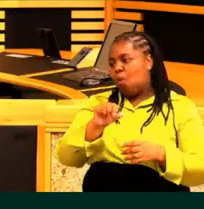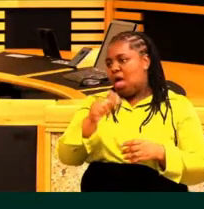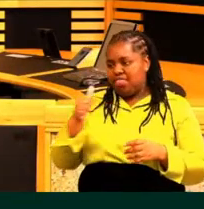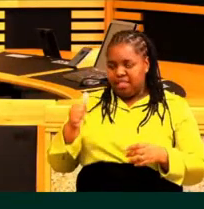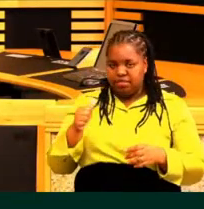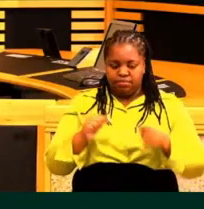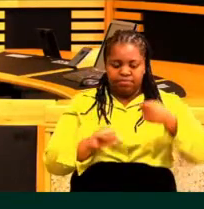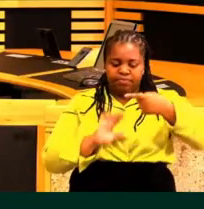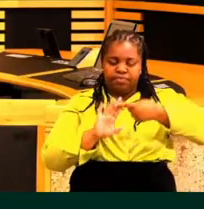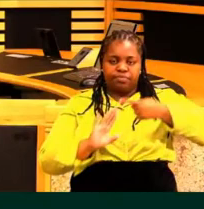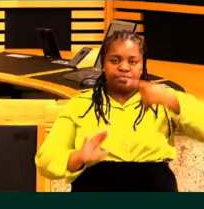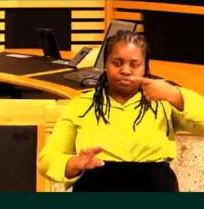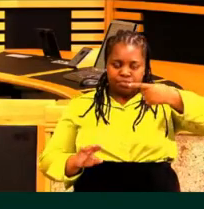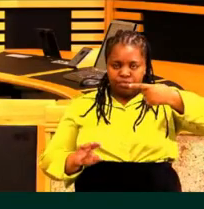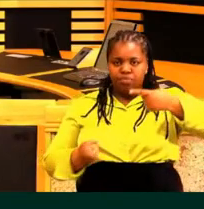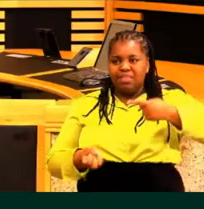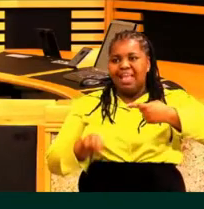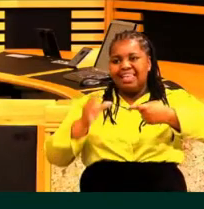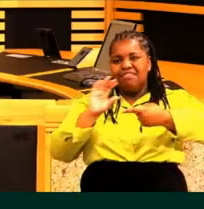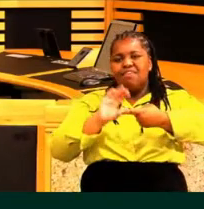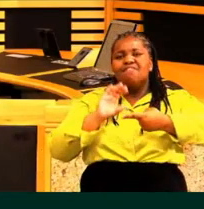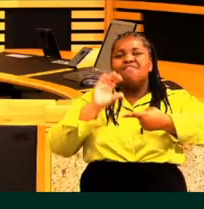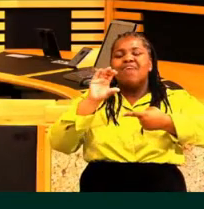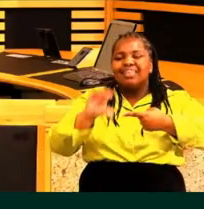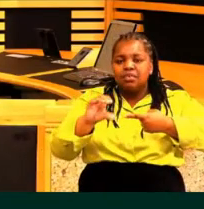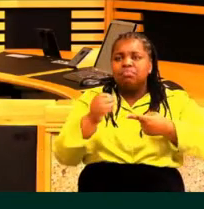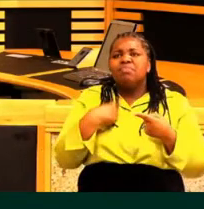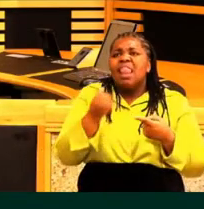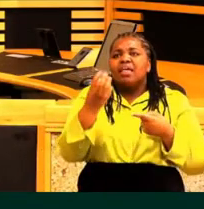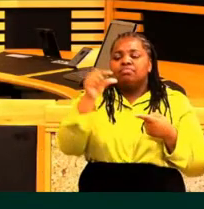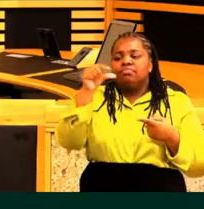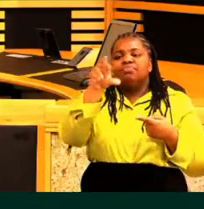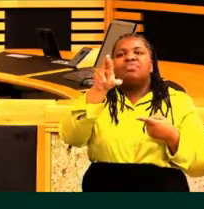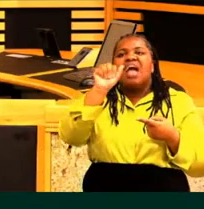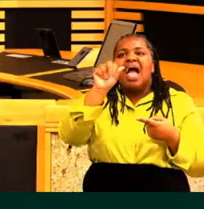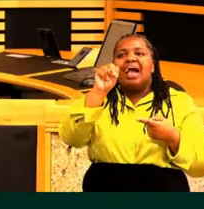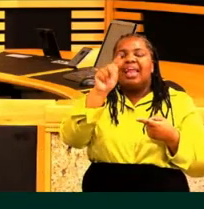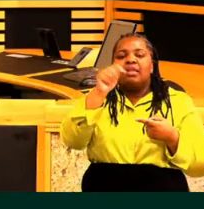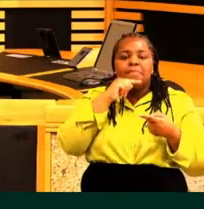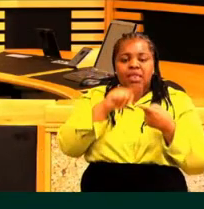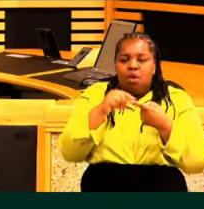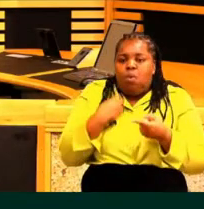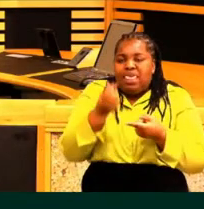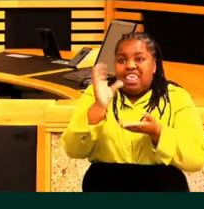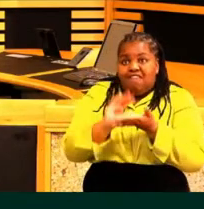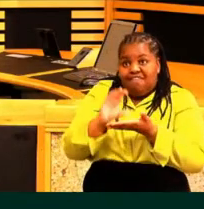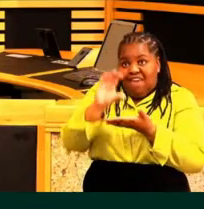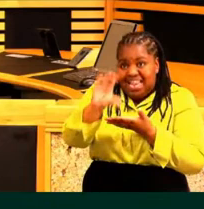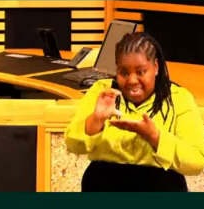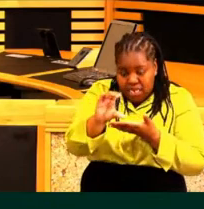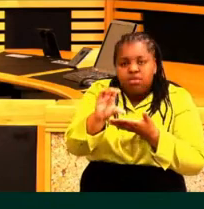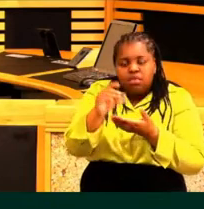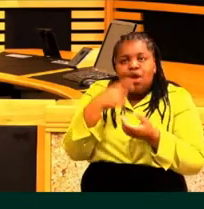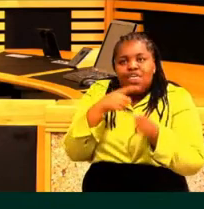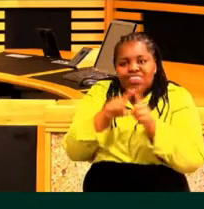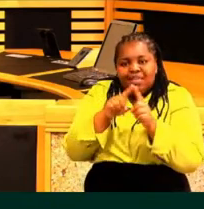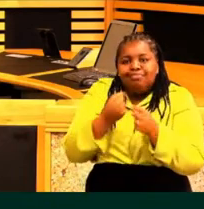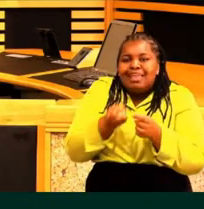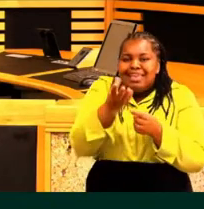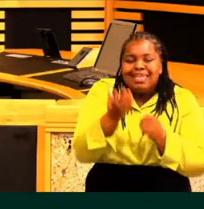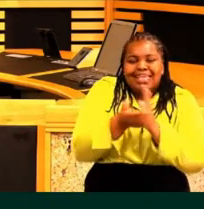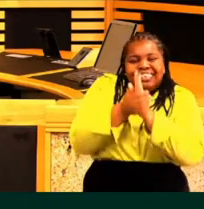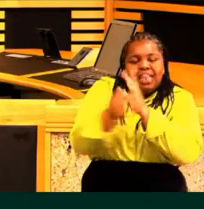is providing a dynamic funding models that include grants as well as low interest Finance financing schemes